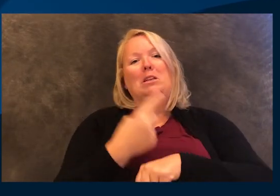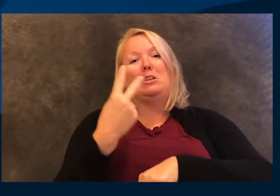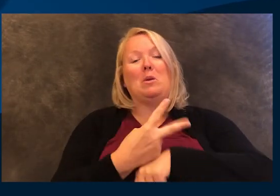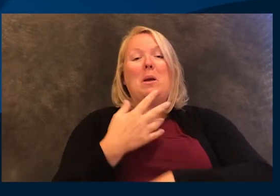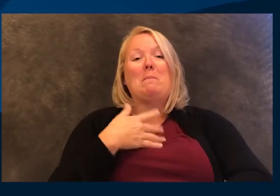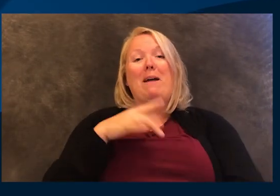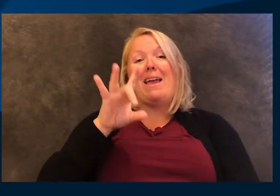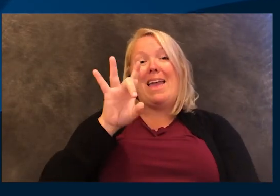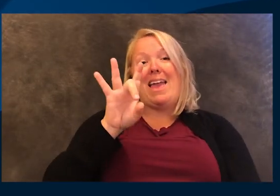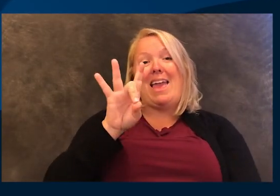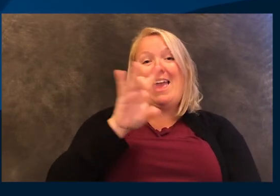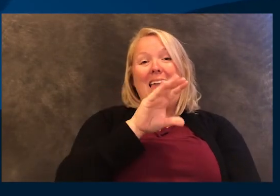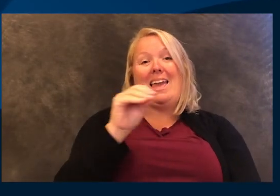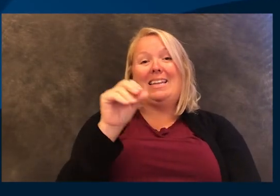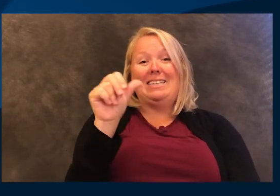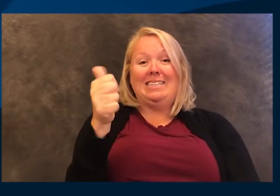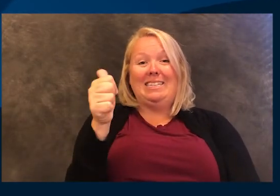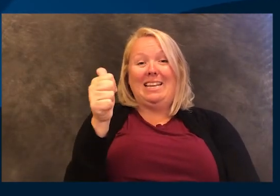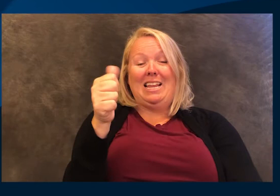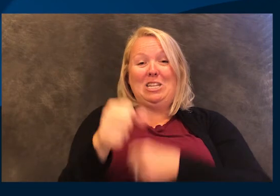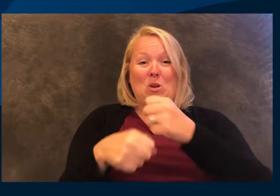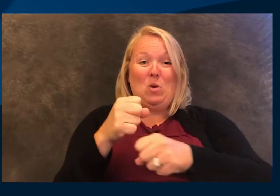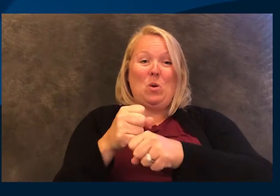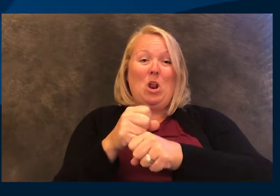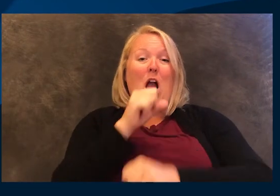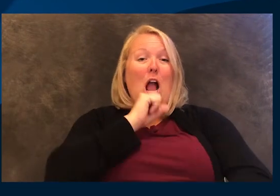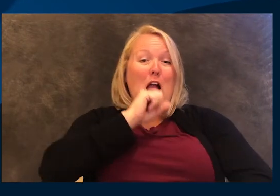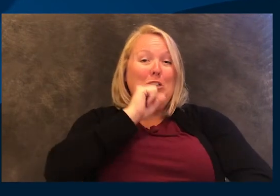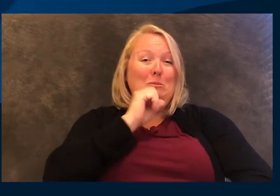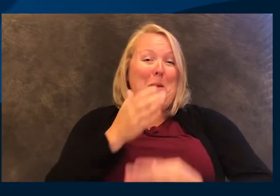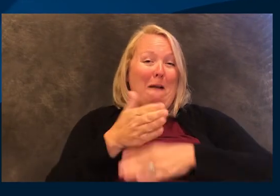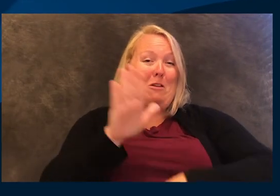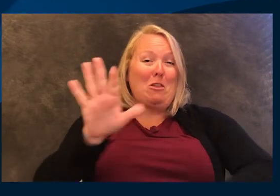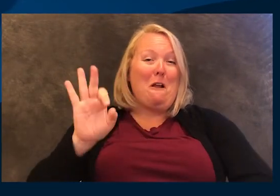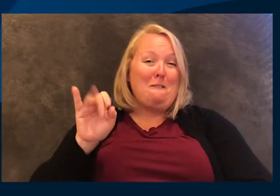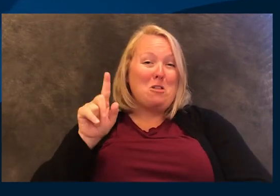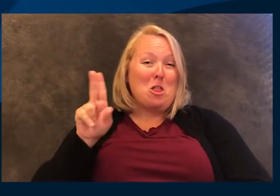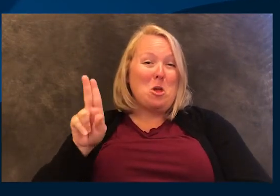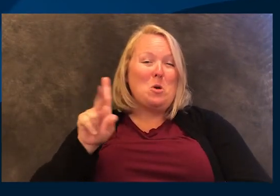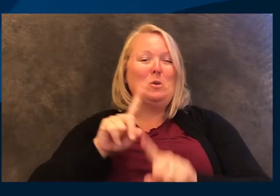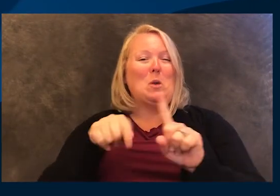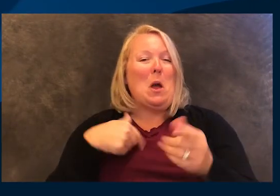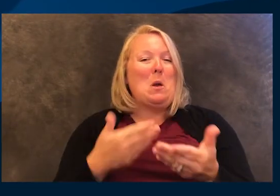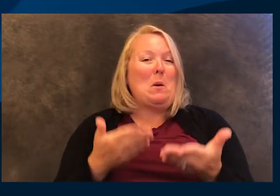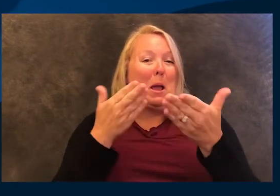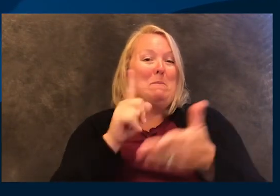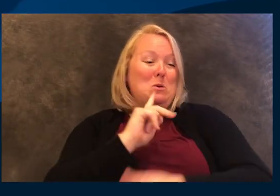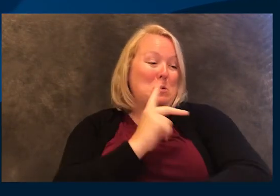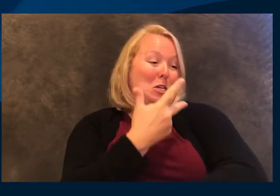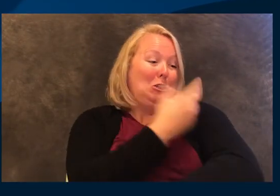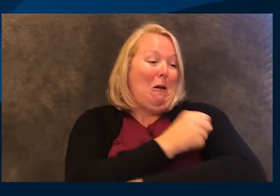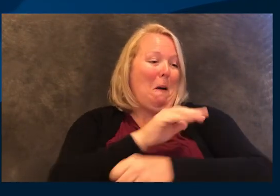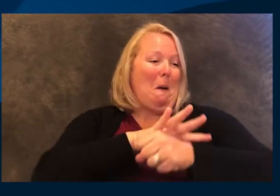10-year-olds get ice cream cones after their flu shot. So I highly recommend that as a strategy to deal with that side